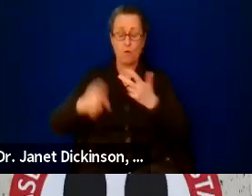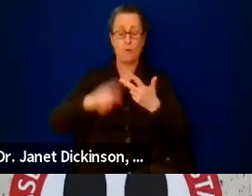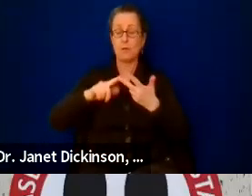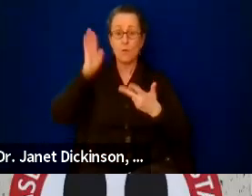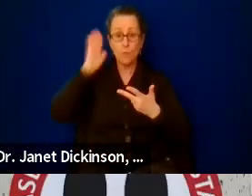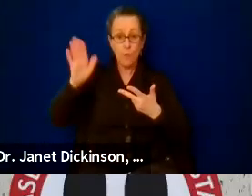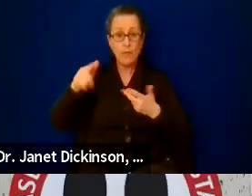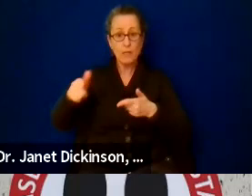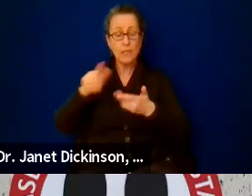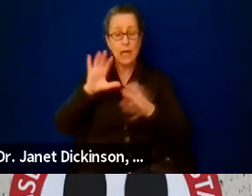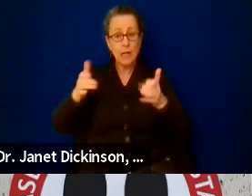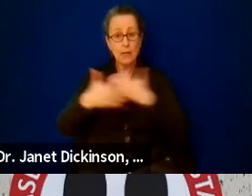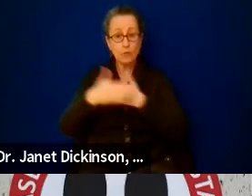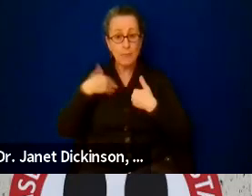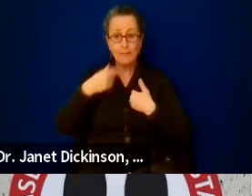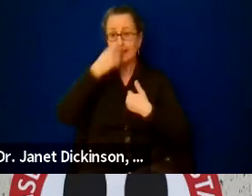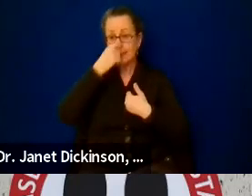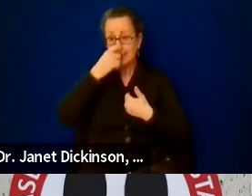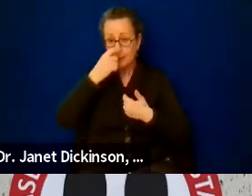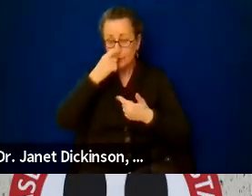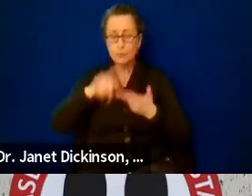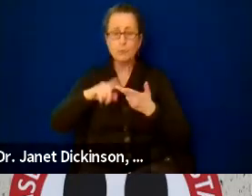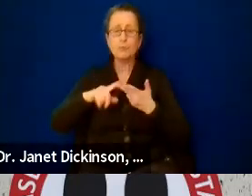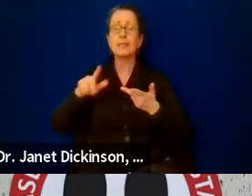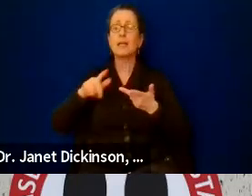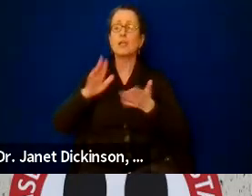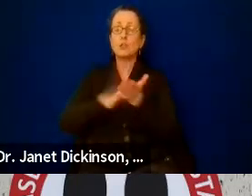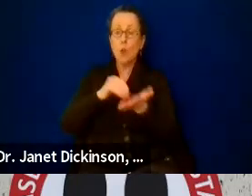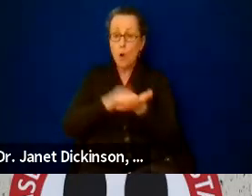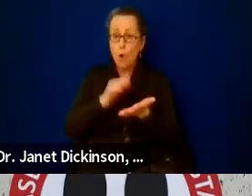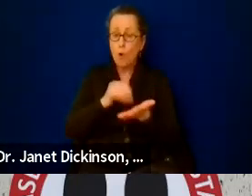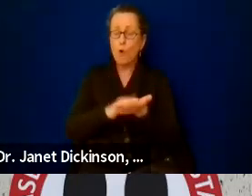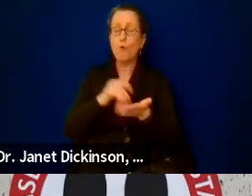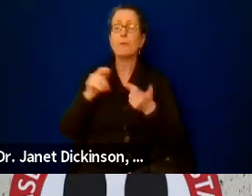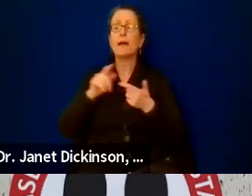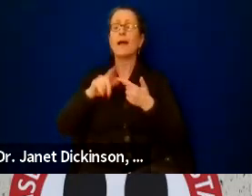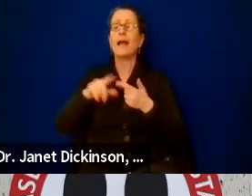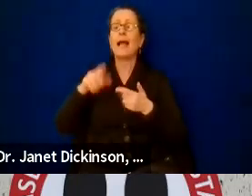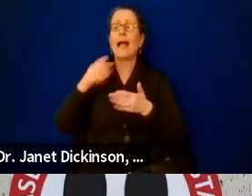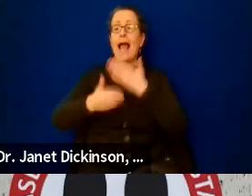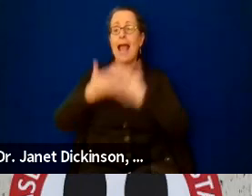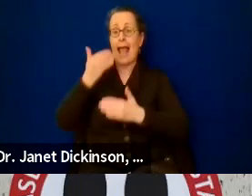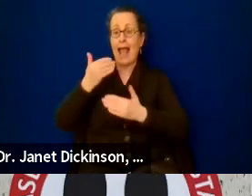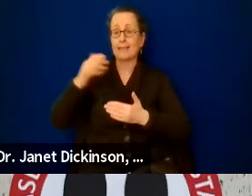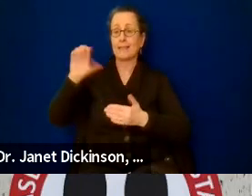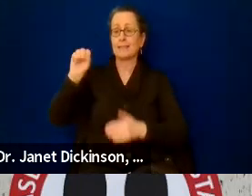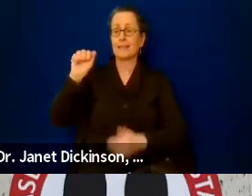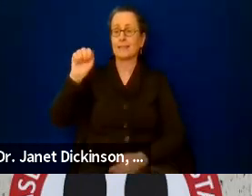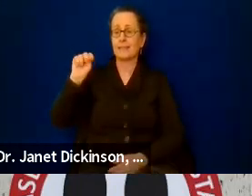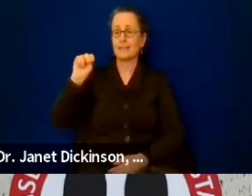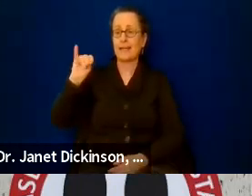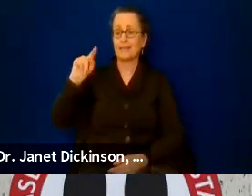tissues and disinfectant wipes and other things that they'll need? Sure. So